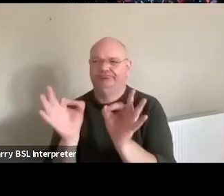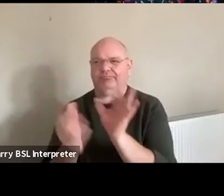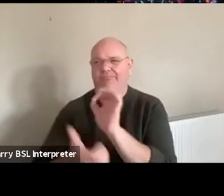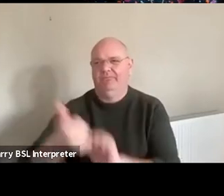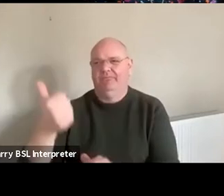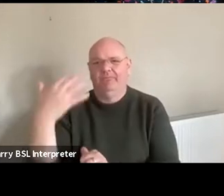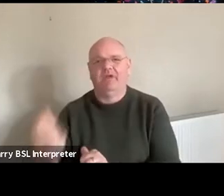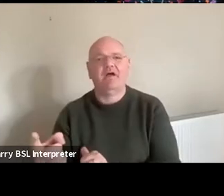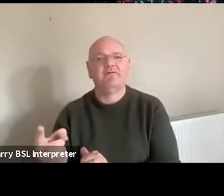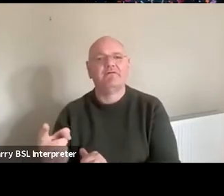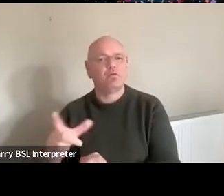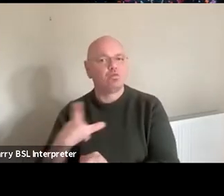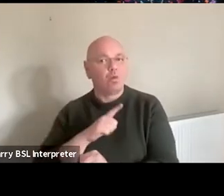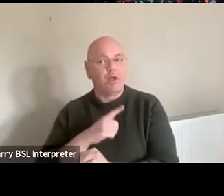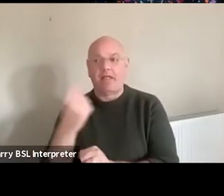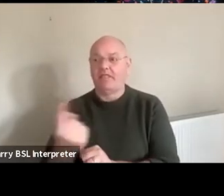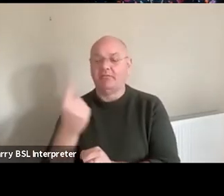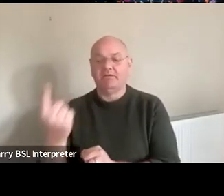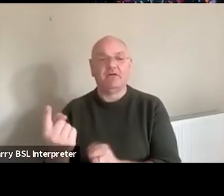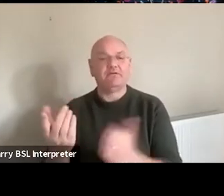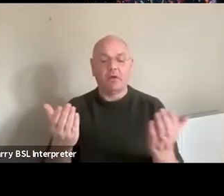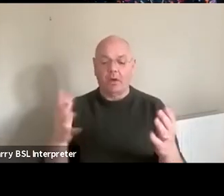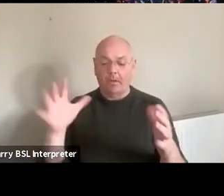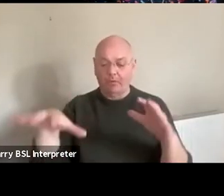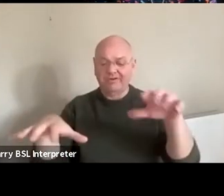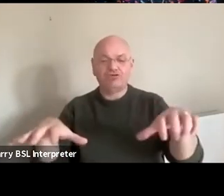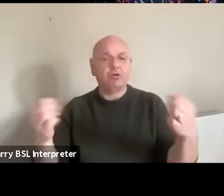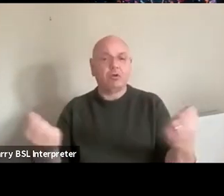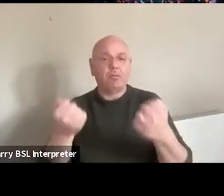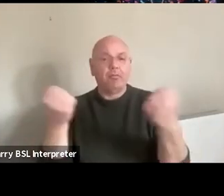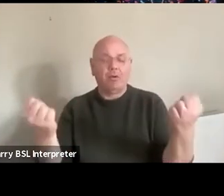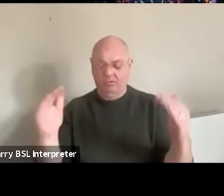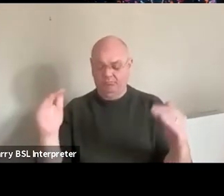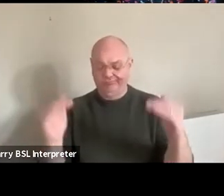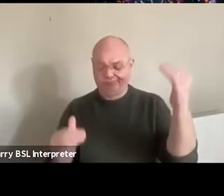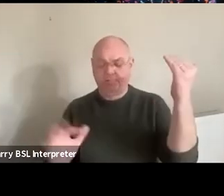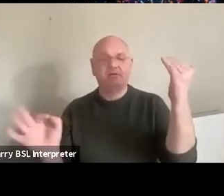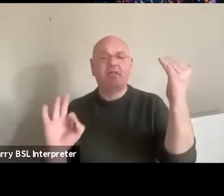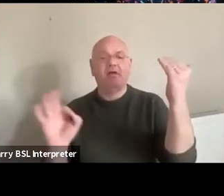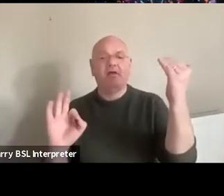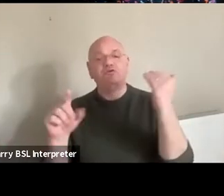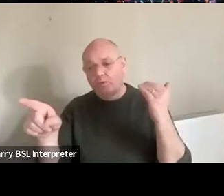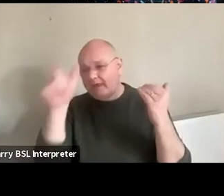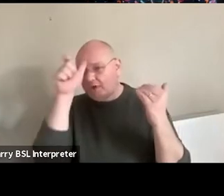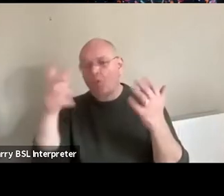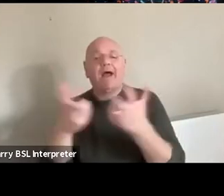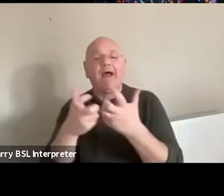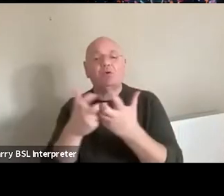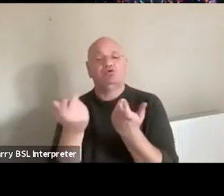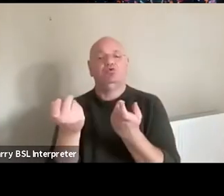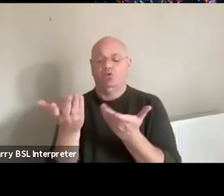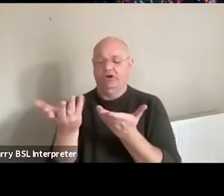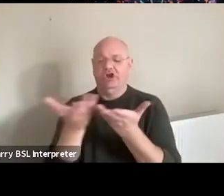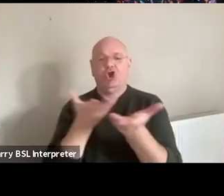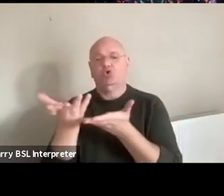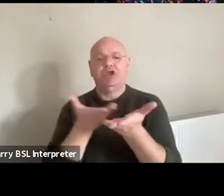often have no or little positional power, they know how to work in a relational way and how to negotiate from a position where they